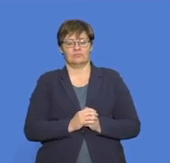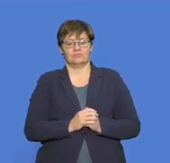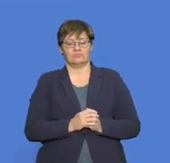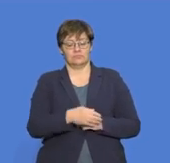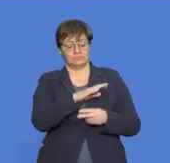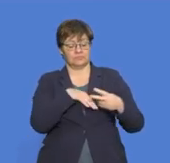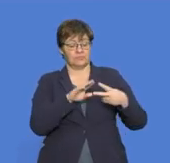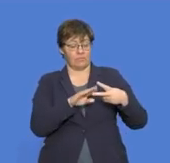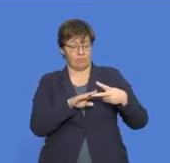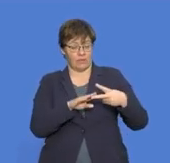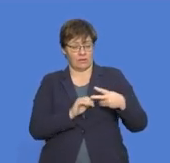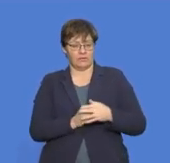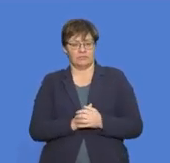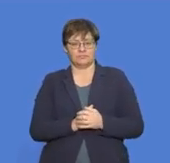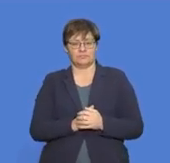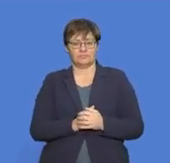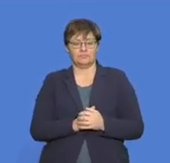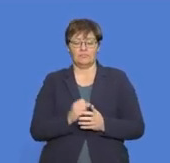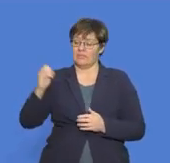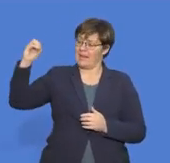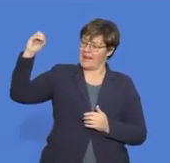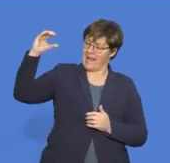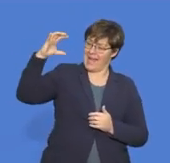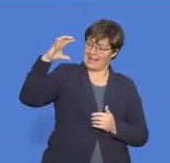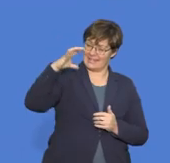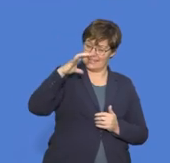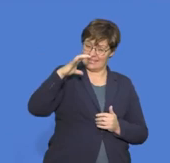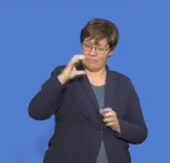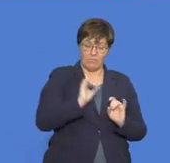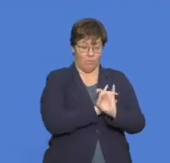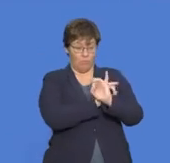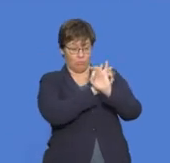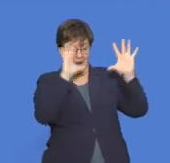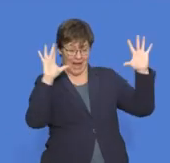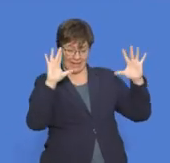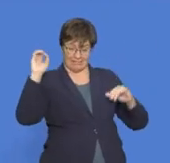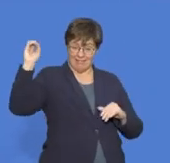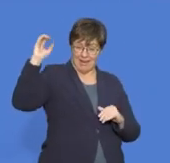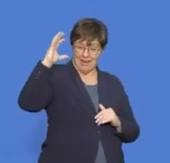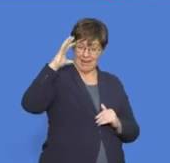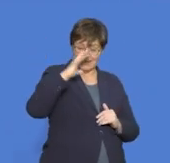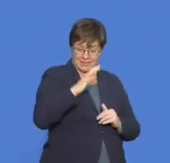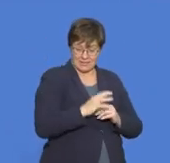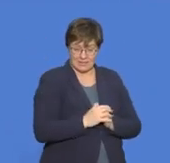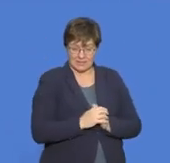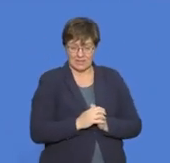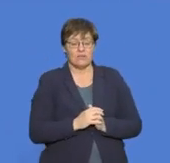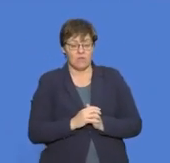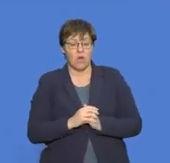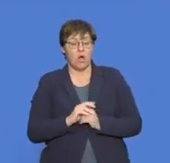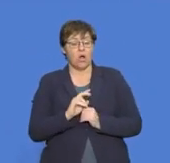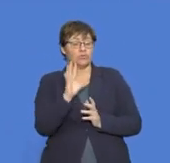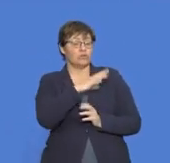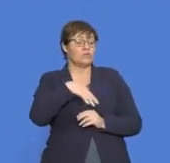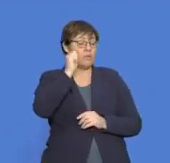Next factor we're looking at is light intensity. In other words, how bright the light is. Will more